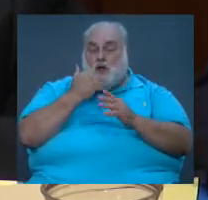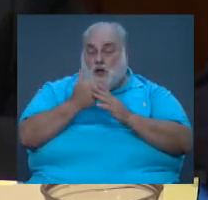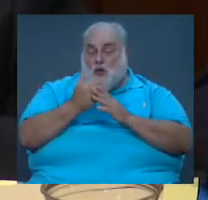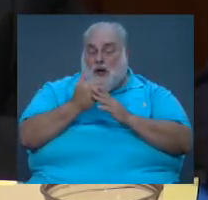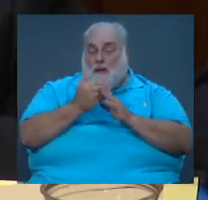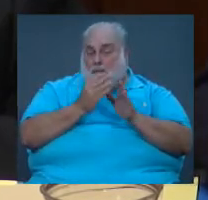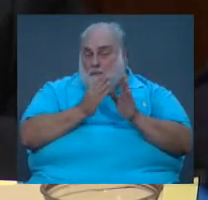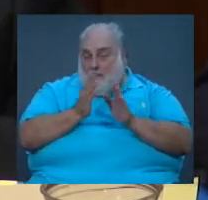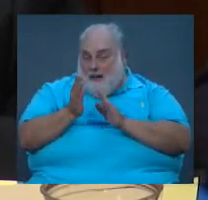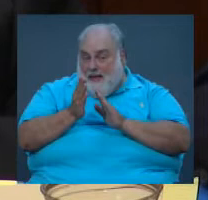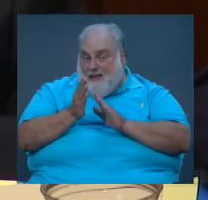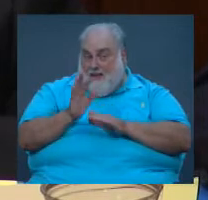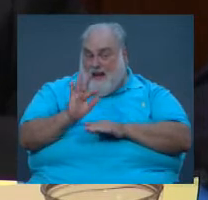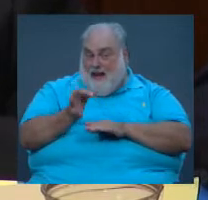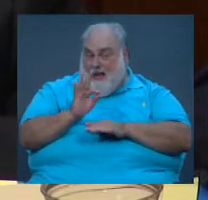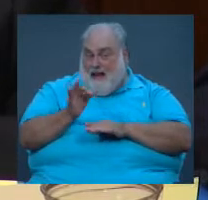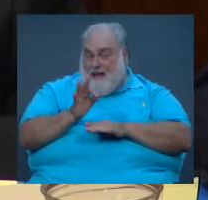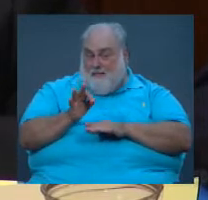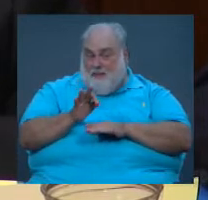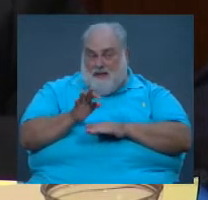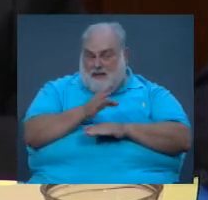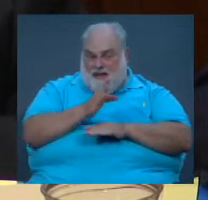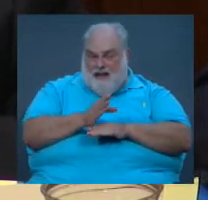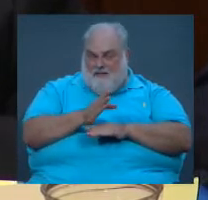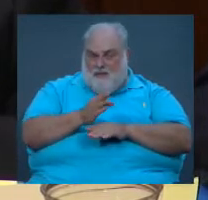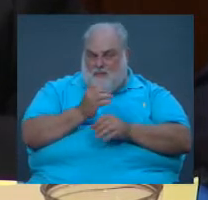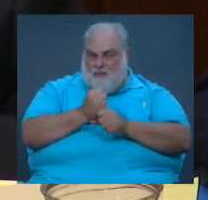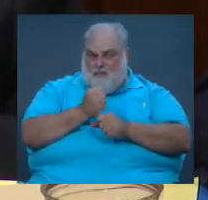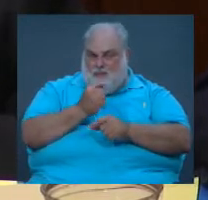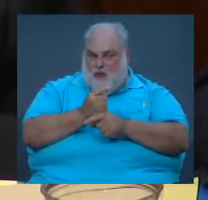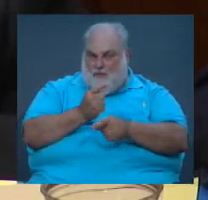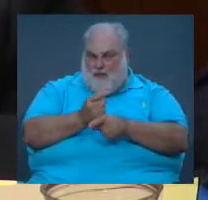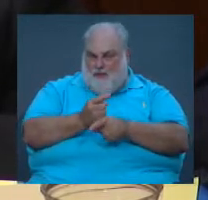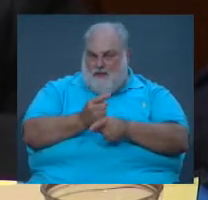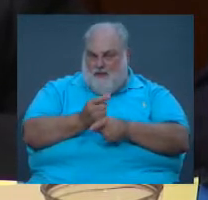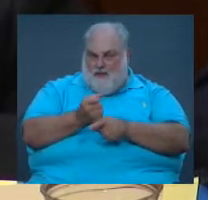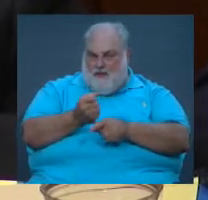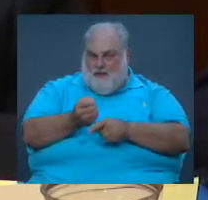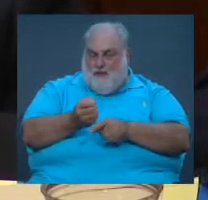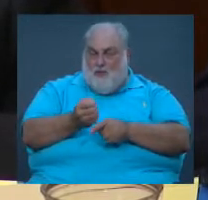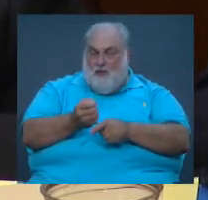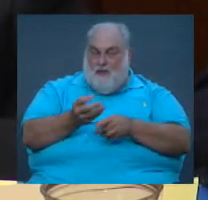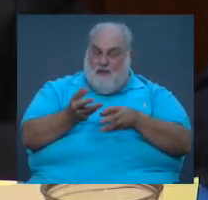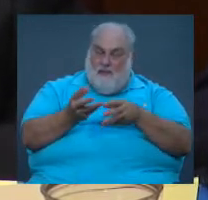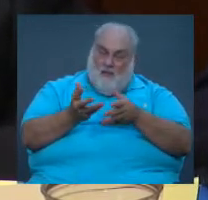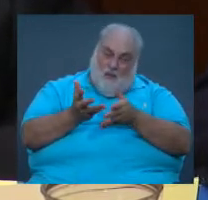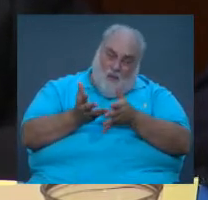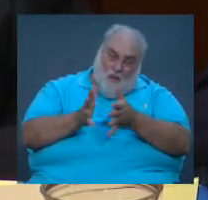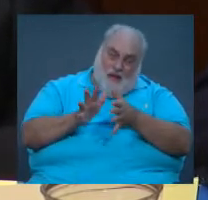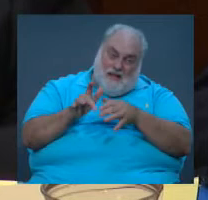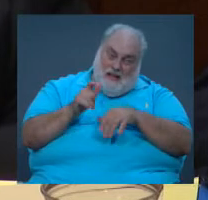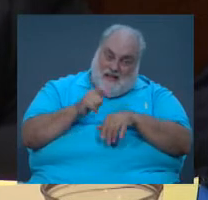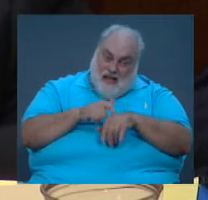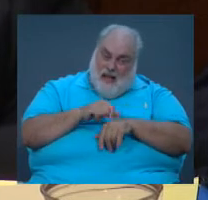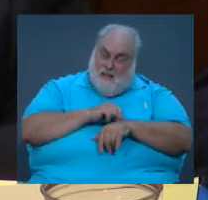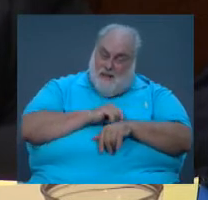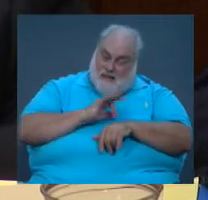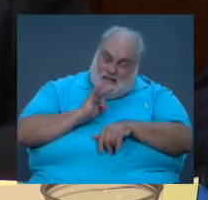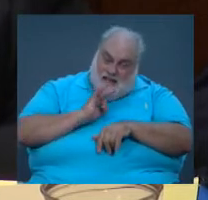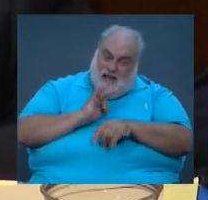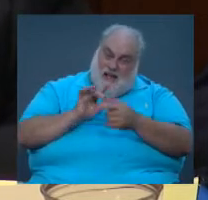in the mid-'90s, but it never was really practical. And so we have spent a lot of time, not only staff, but